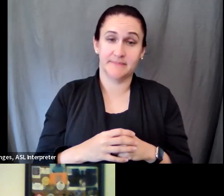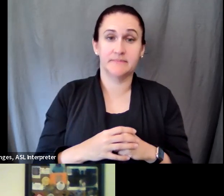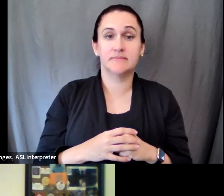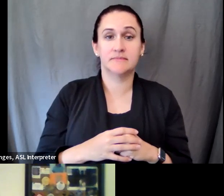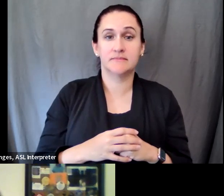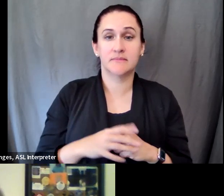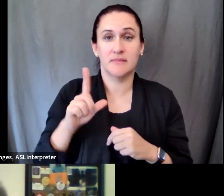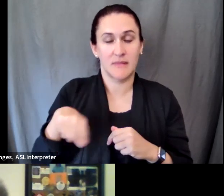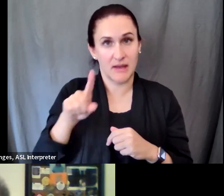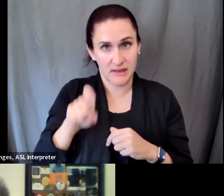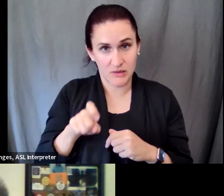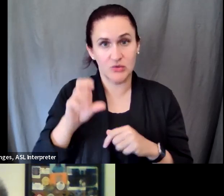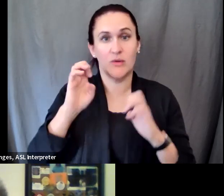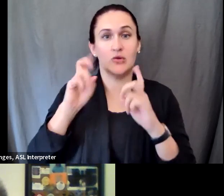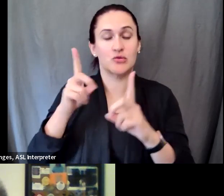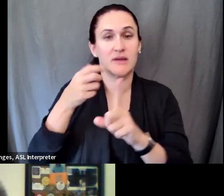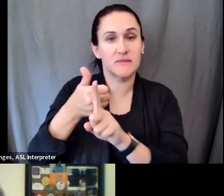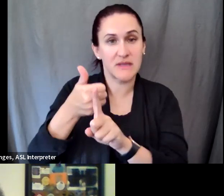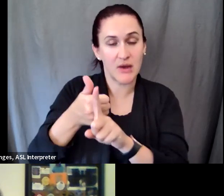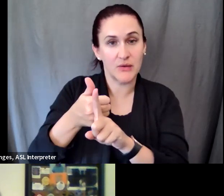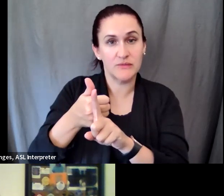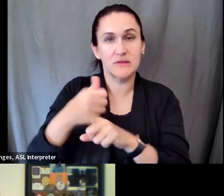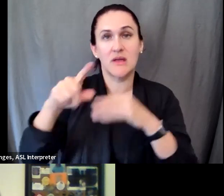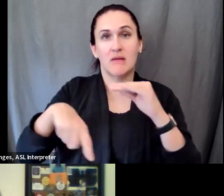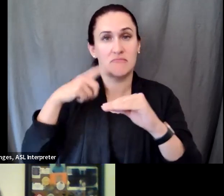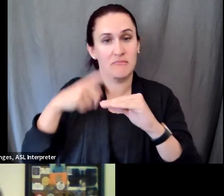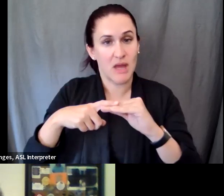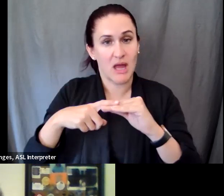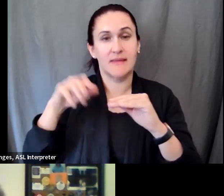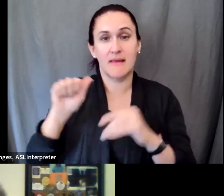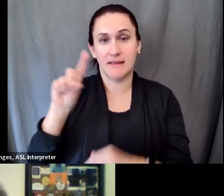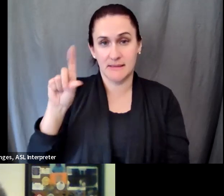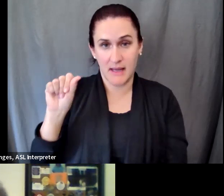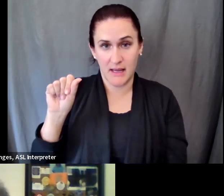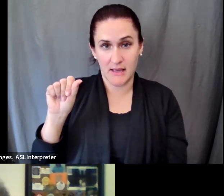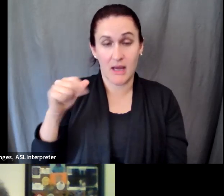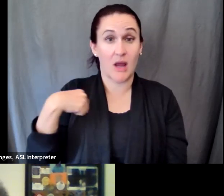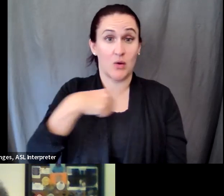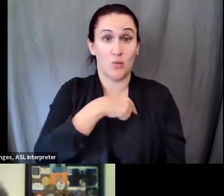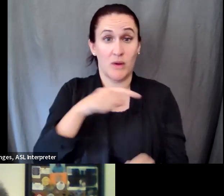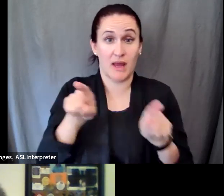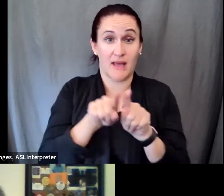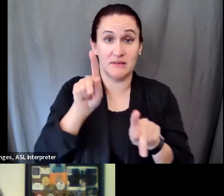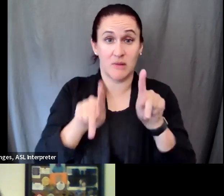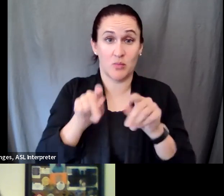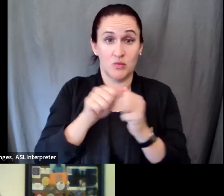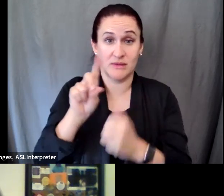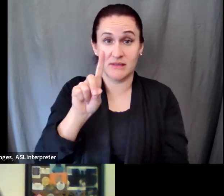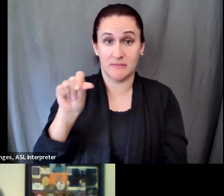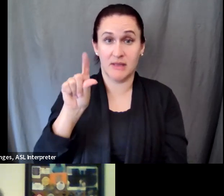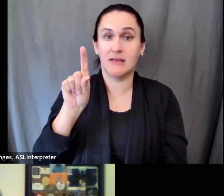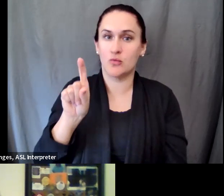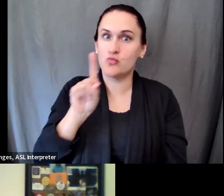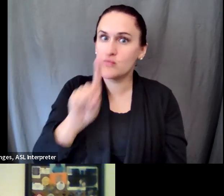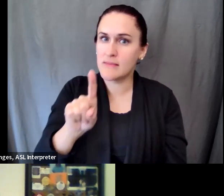They need to educate themselves about the ADA, and we as persons with disabilities